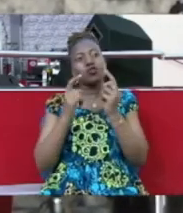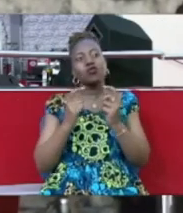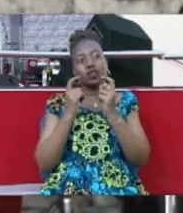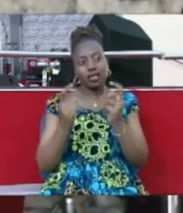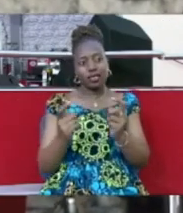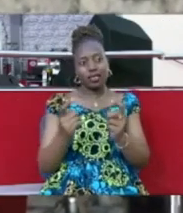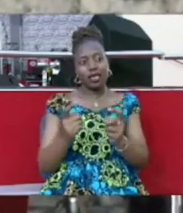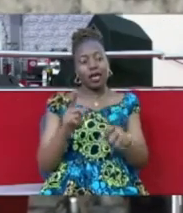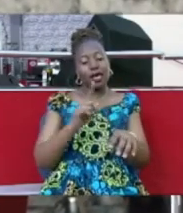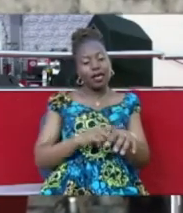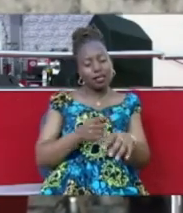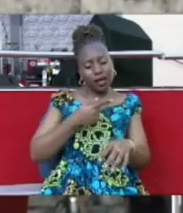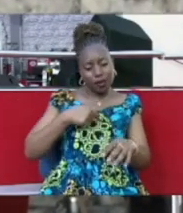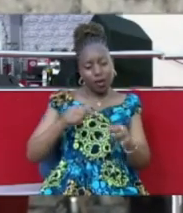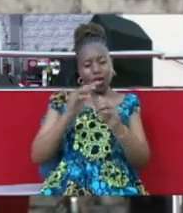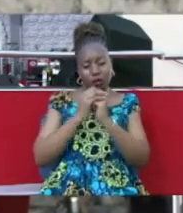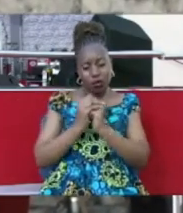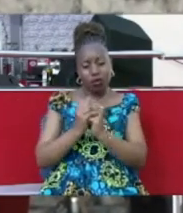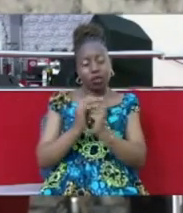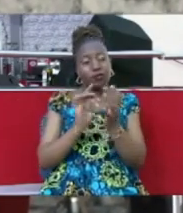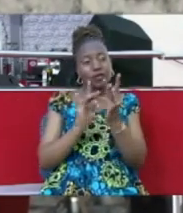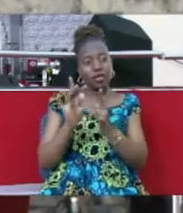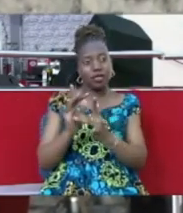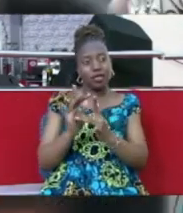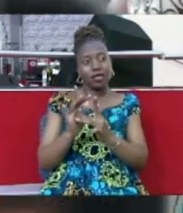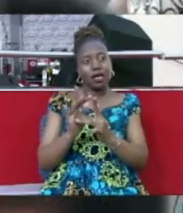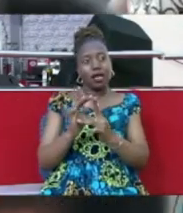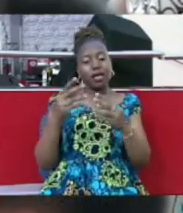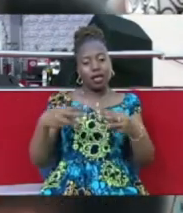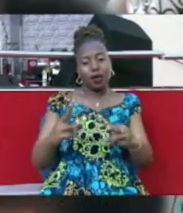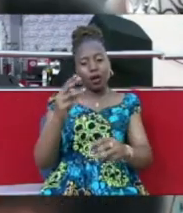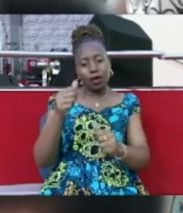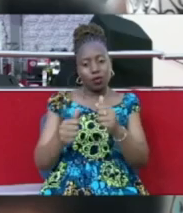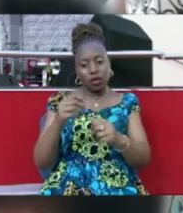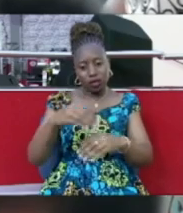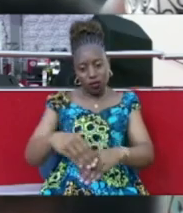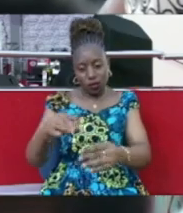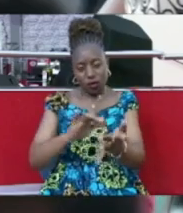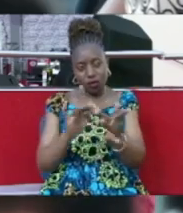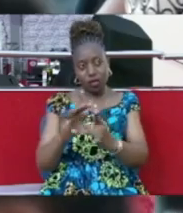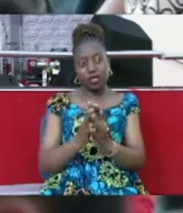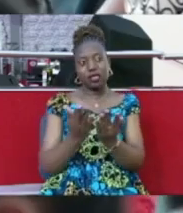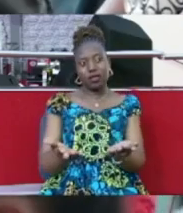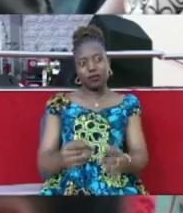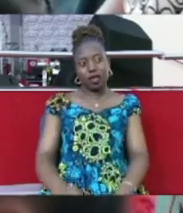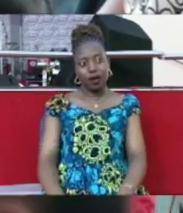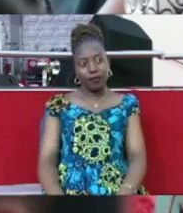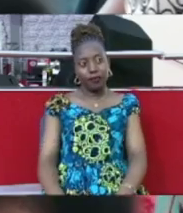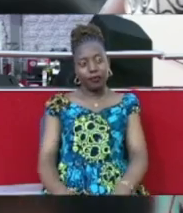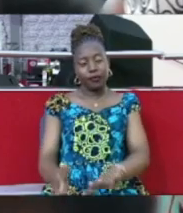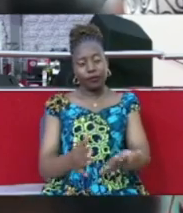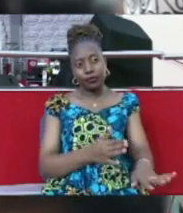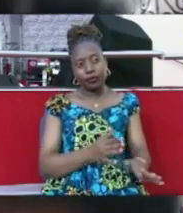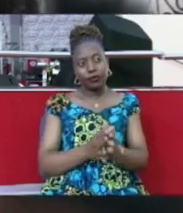Na tunapomwabudu jinsi maandiko yanapotuelekeza. Bwana Yesu asifiwe. Amen. An old woman could enter in this place, I am wondering. It could,